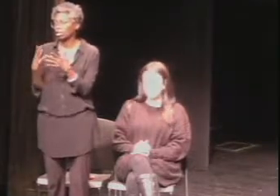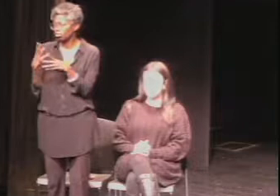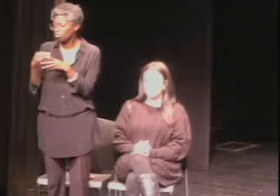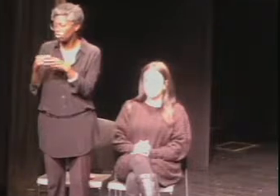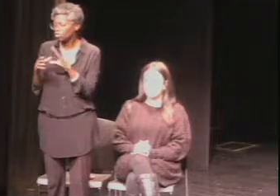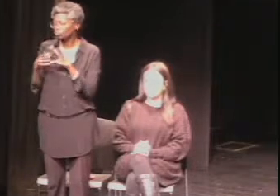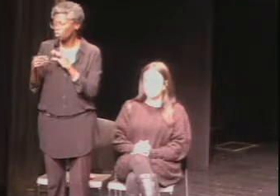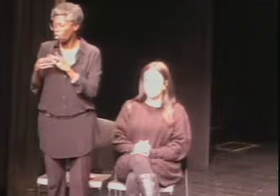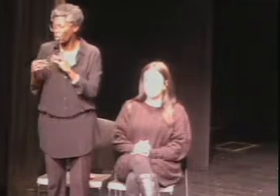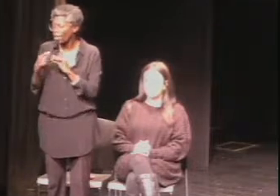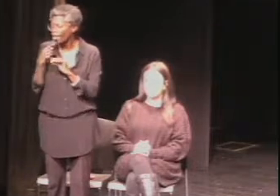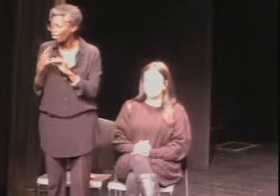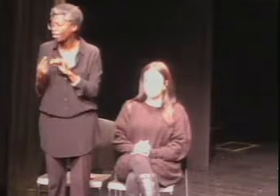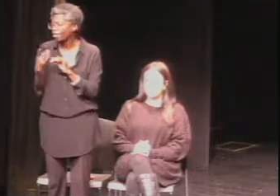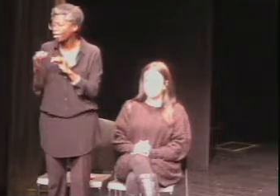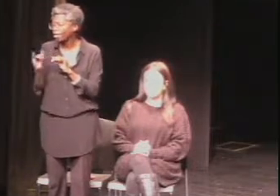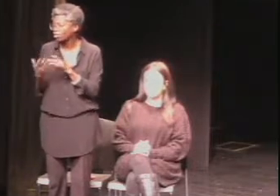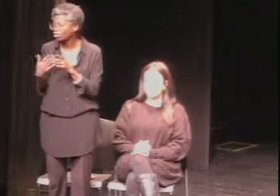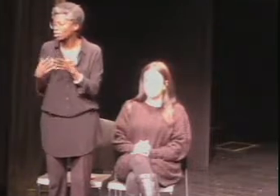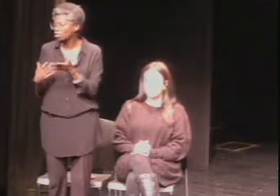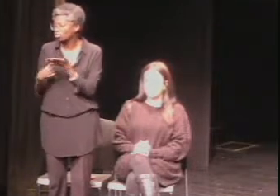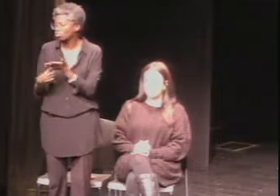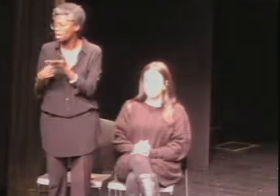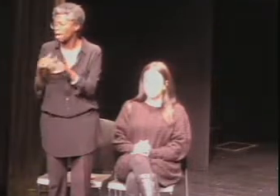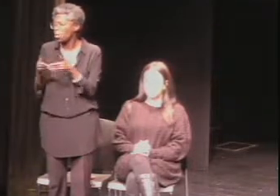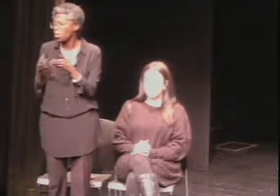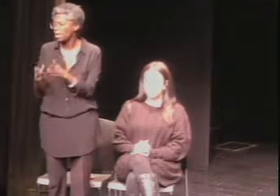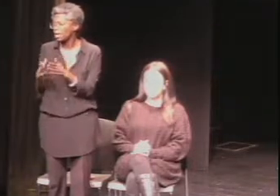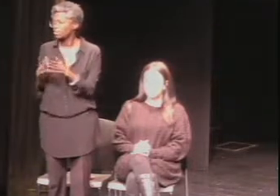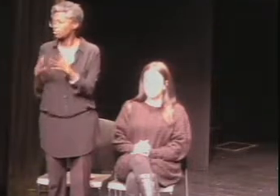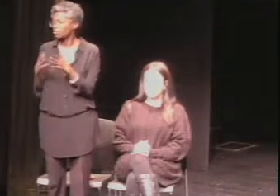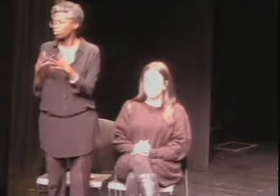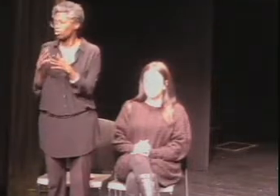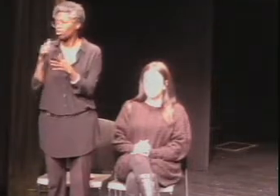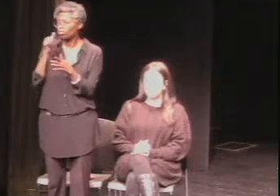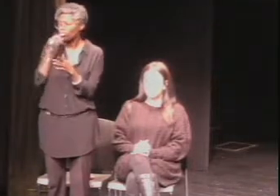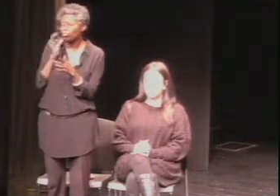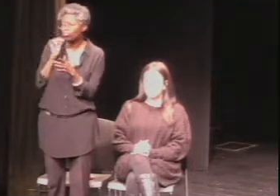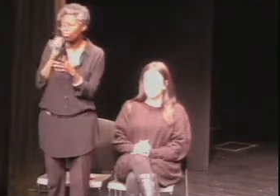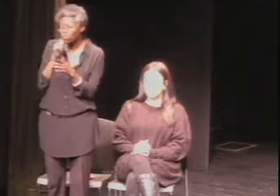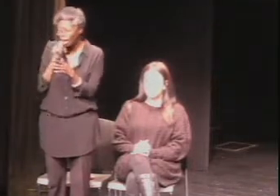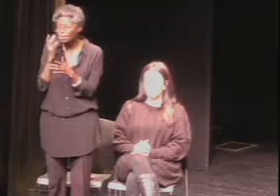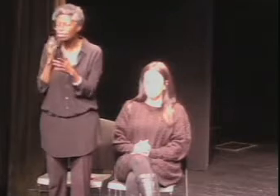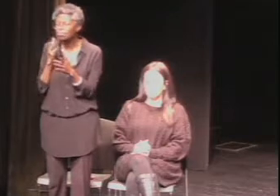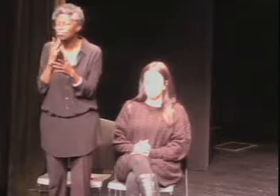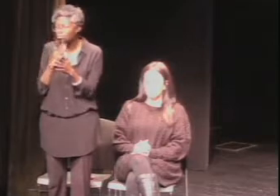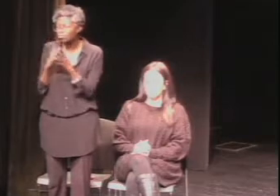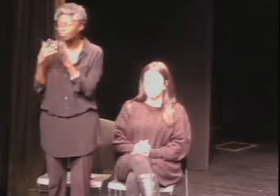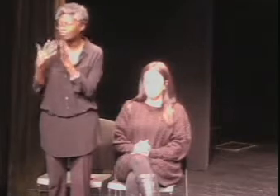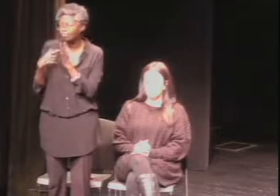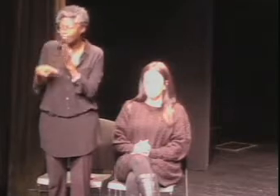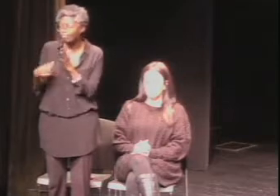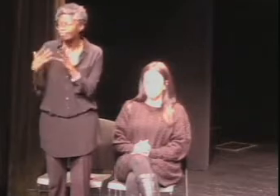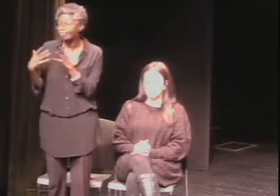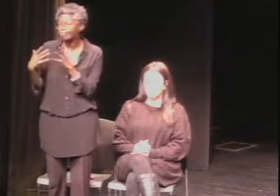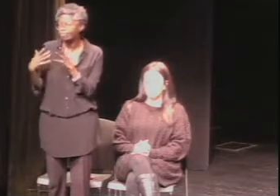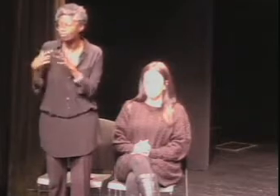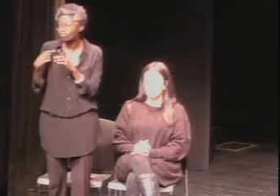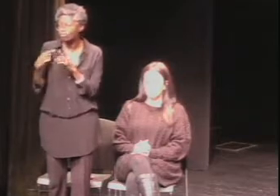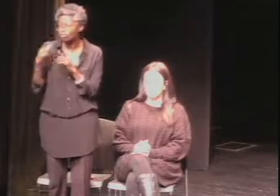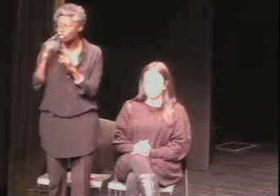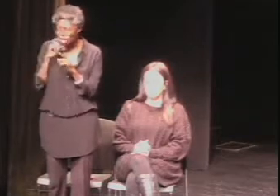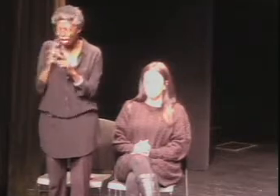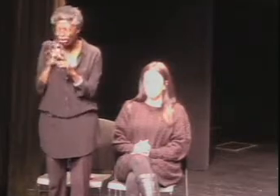mediums for storytelling, Bonet's work explores the ways in which race, gender, and art influence cultural norms and the way we experience them. Bonet shifts